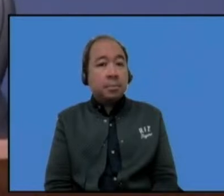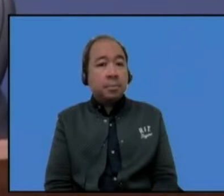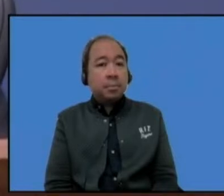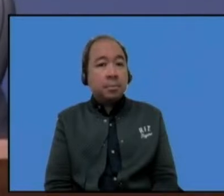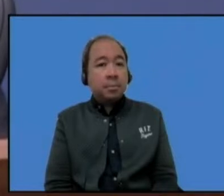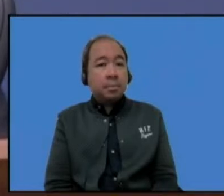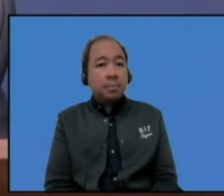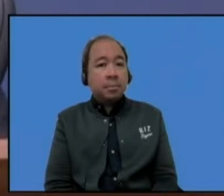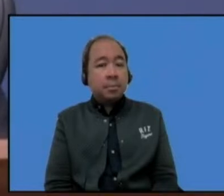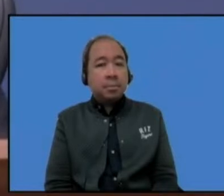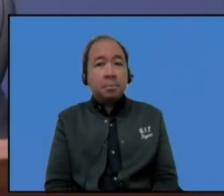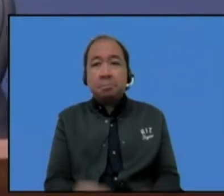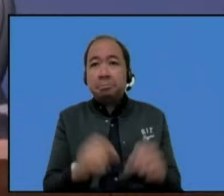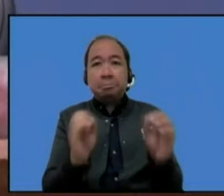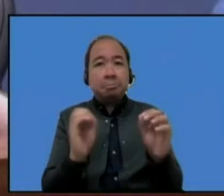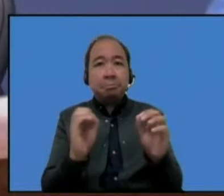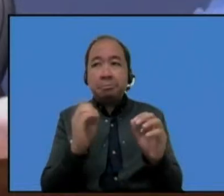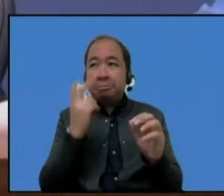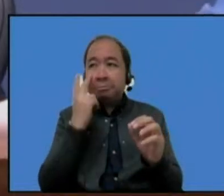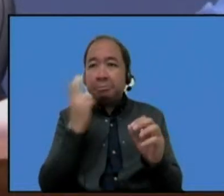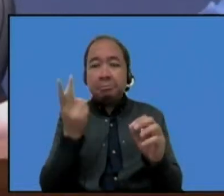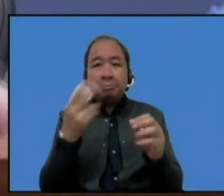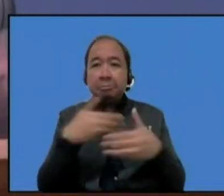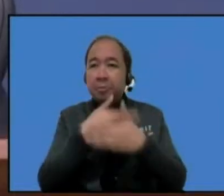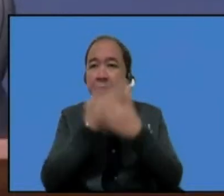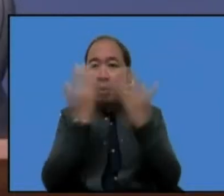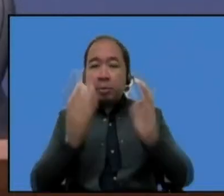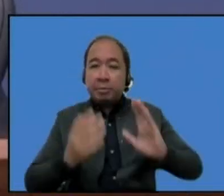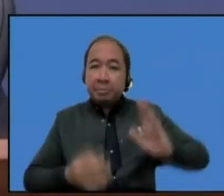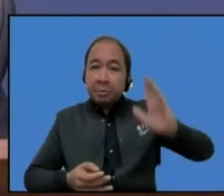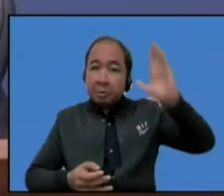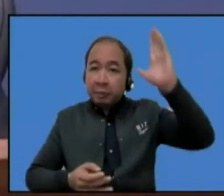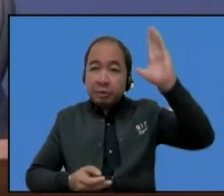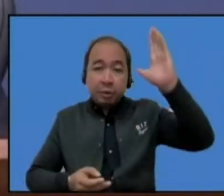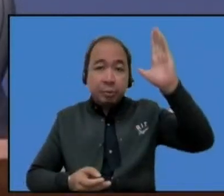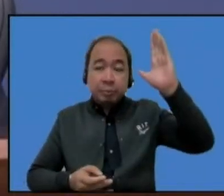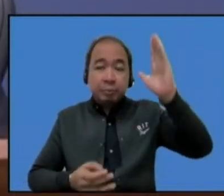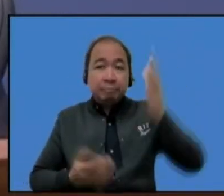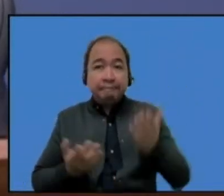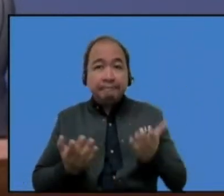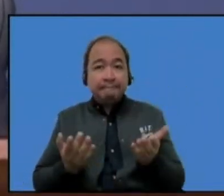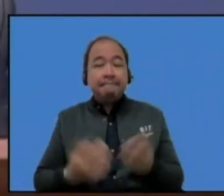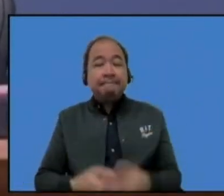I have no see and any intervention.